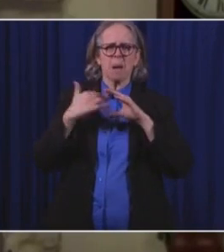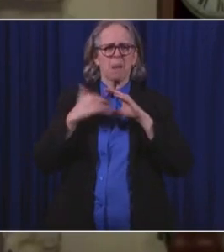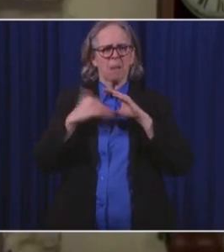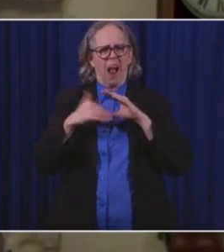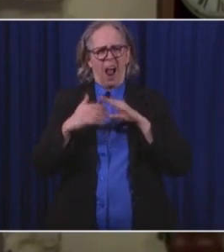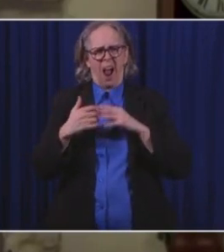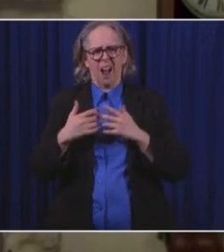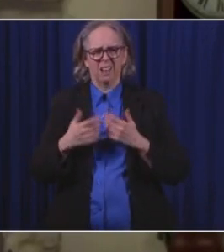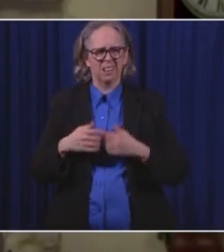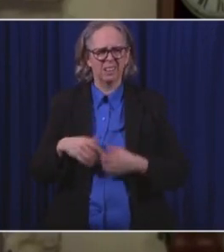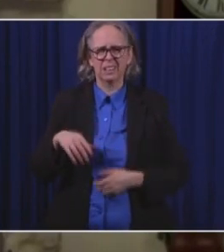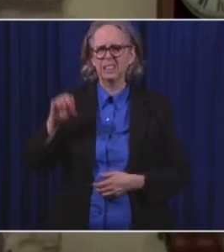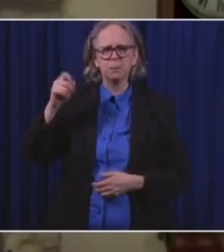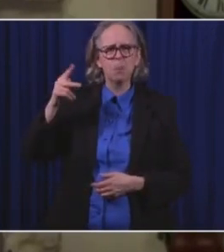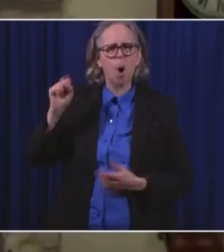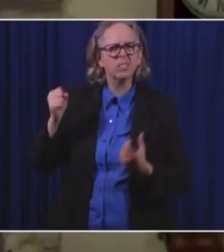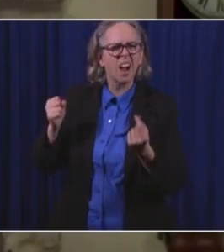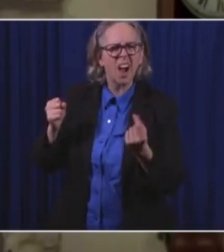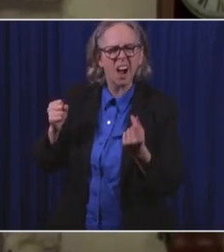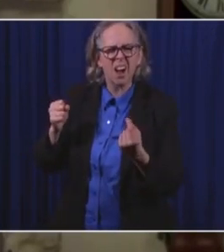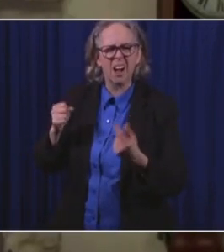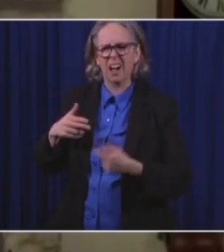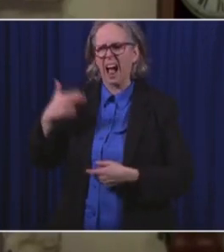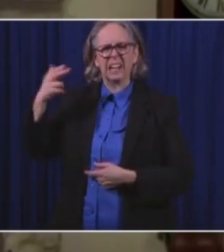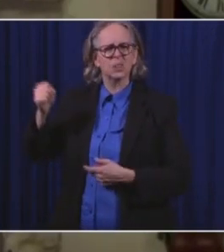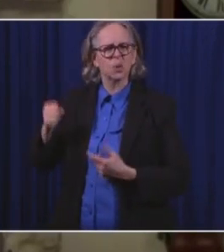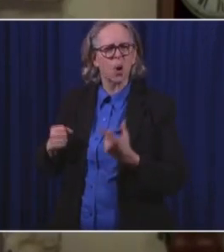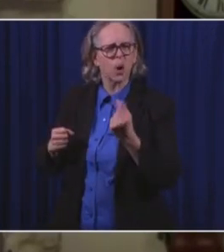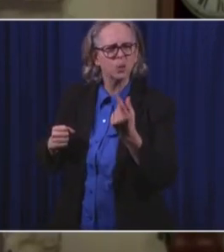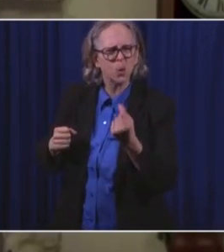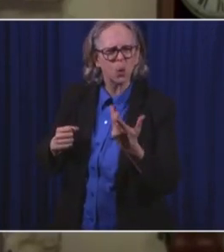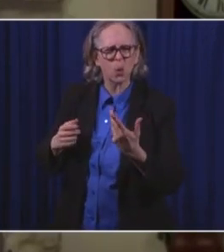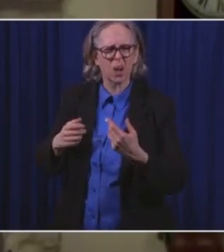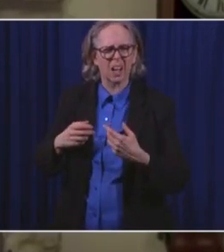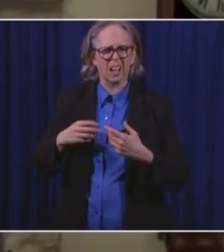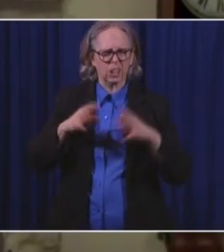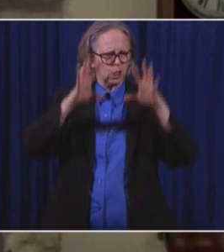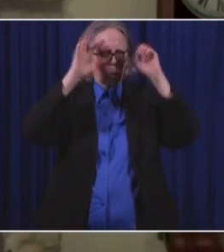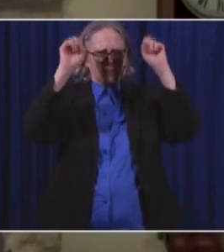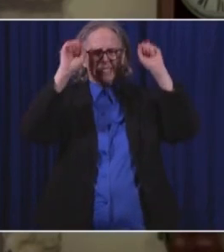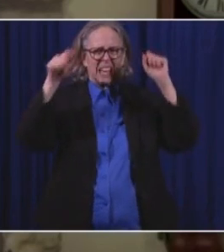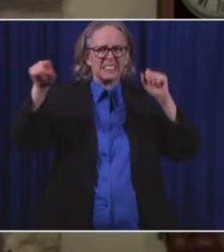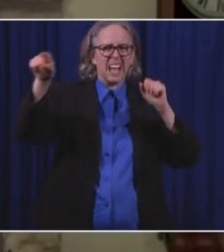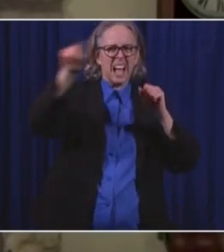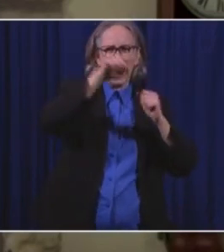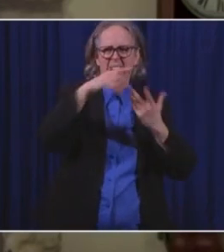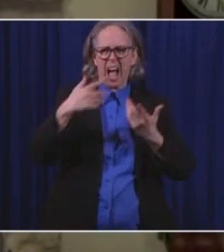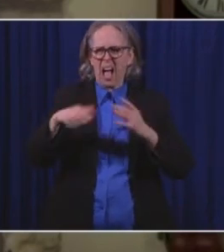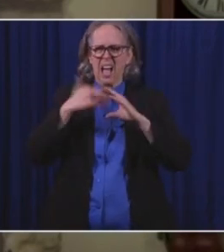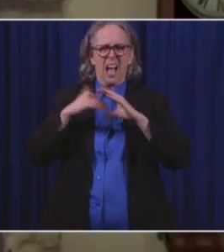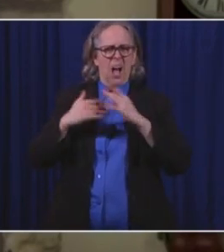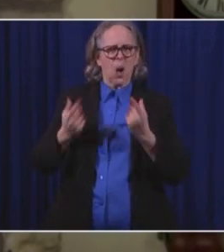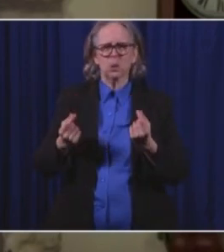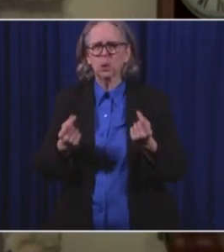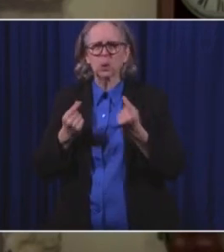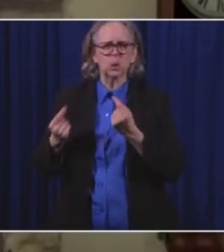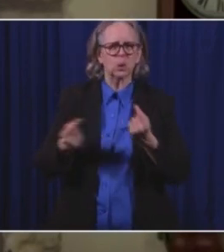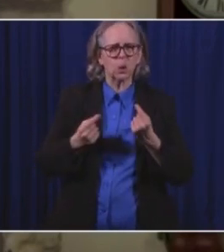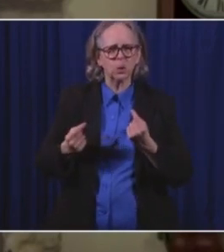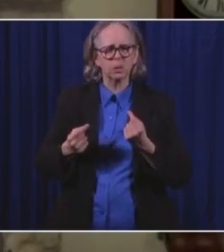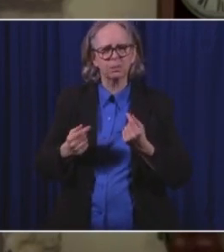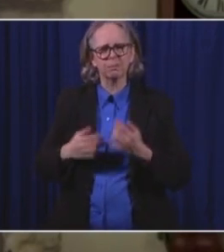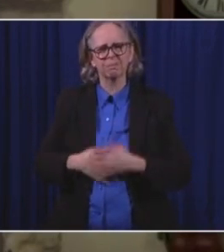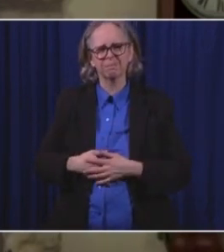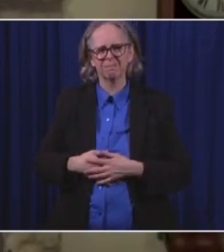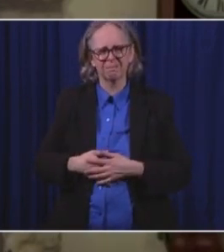And get different points of view from even superintendents about it. But everything, it's not just the